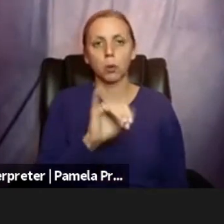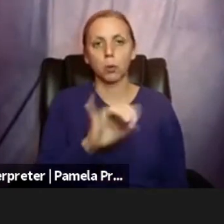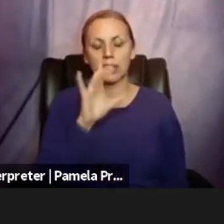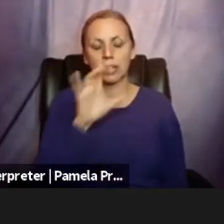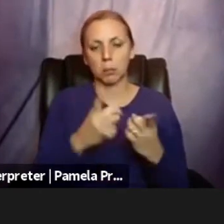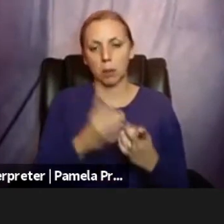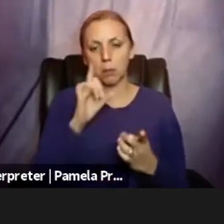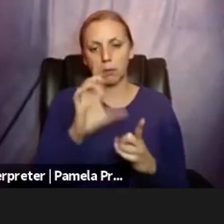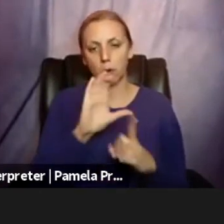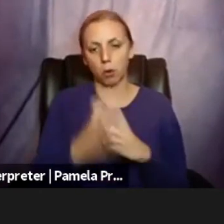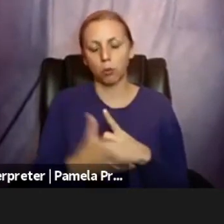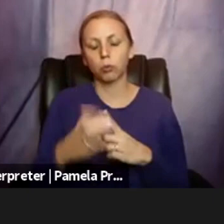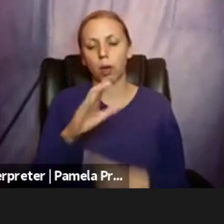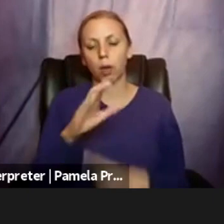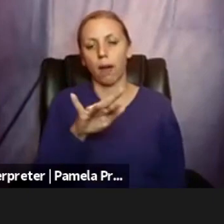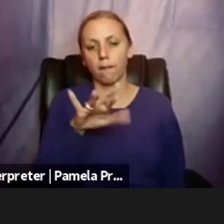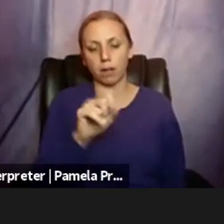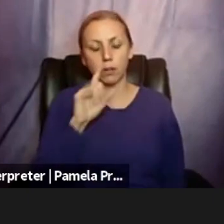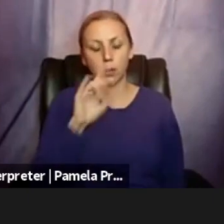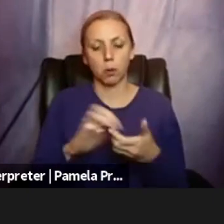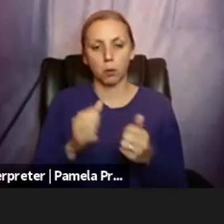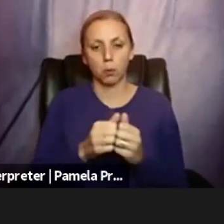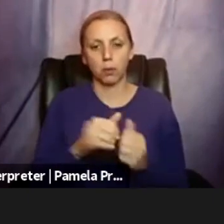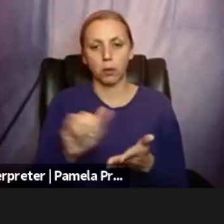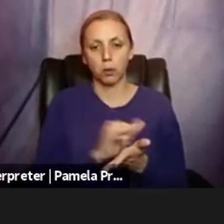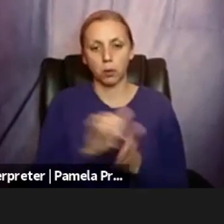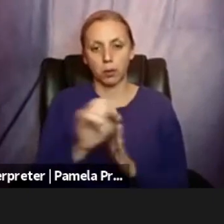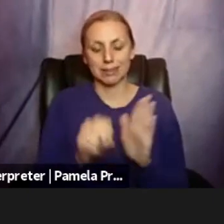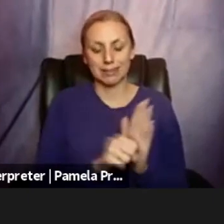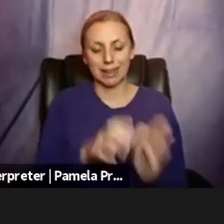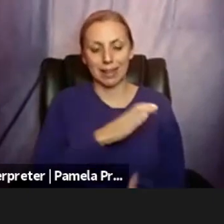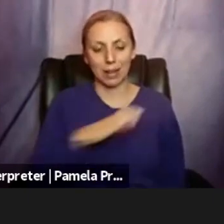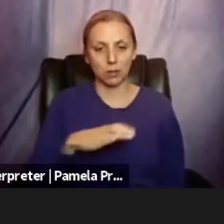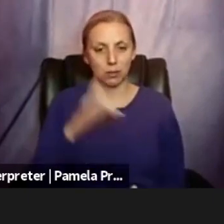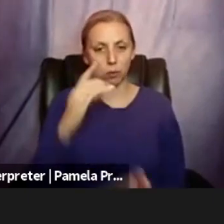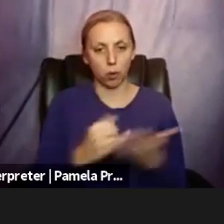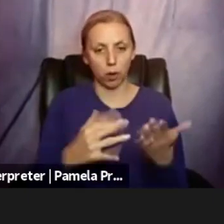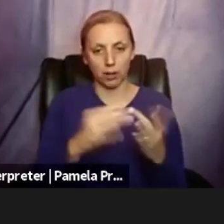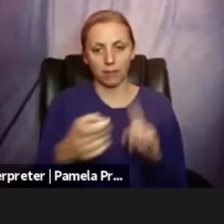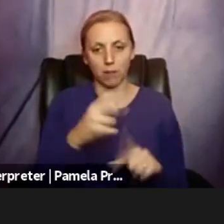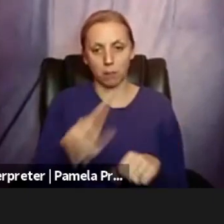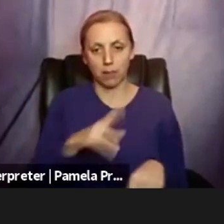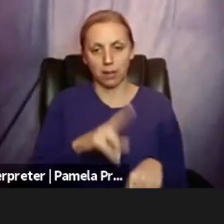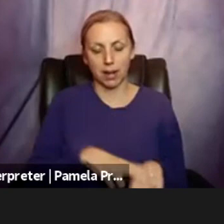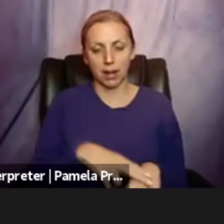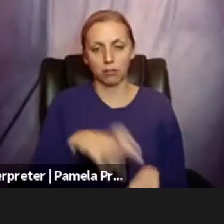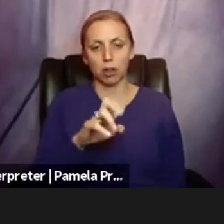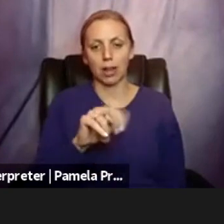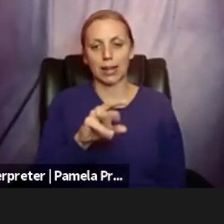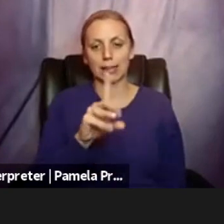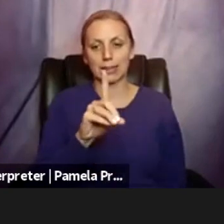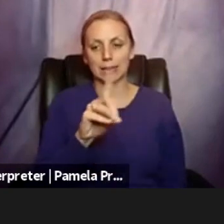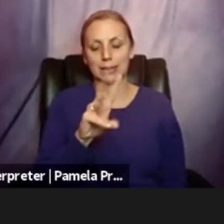City Council, the New York State Council on the Arts, and from the National Endowment for the Arts.